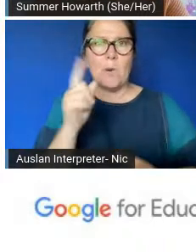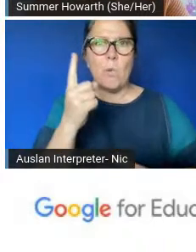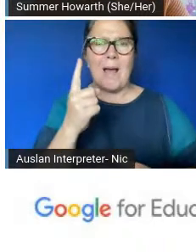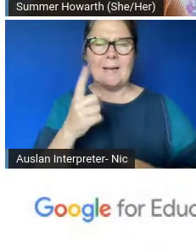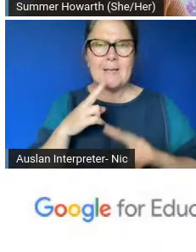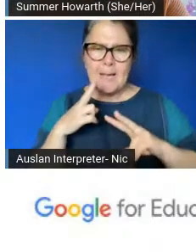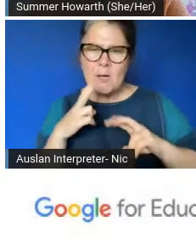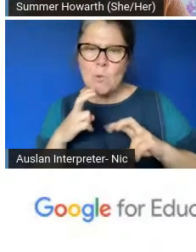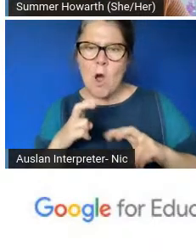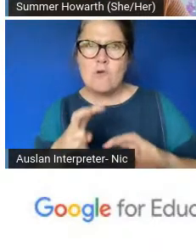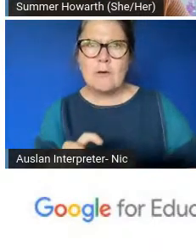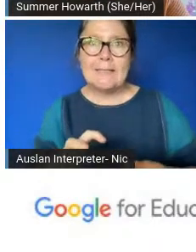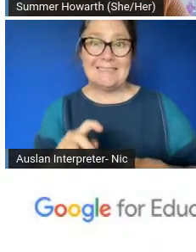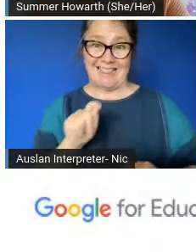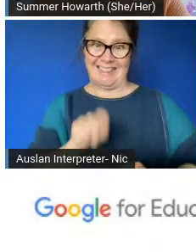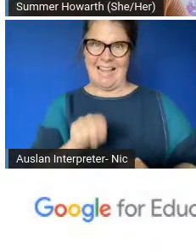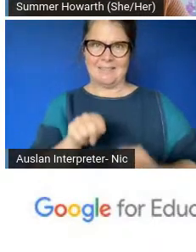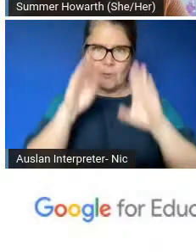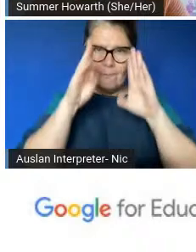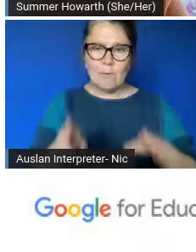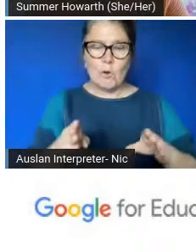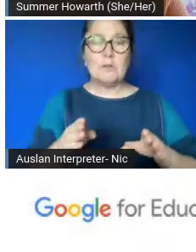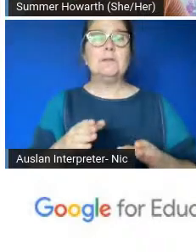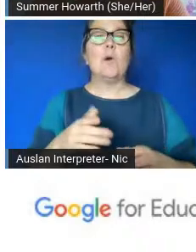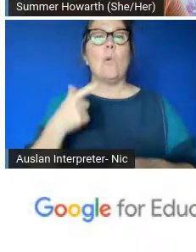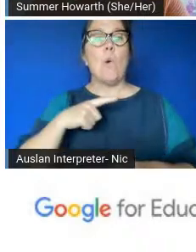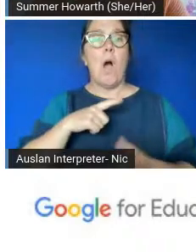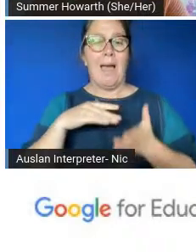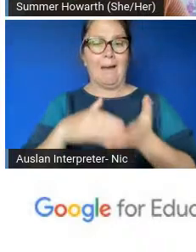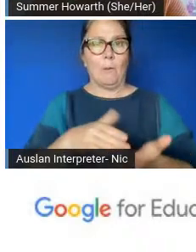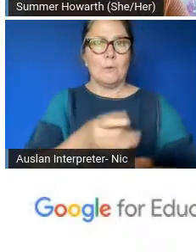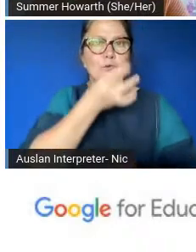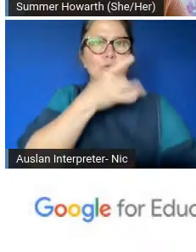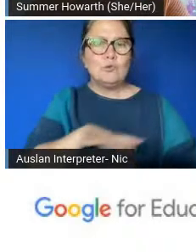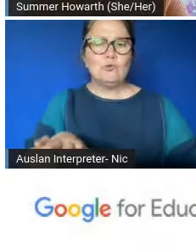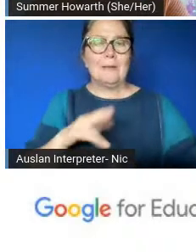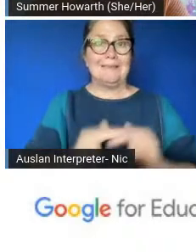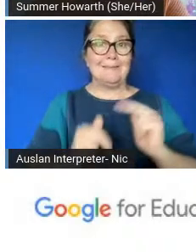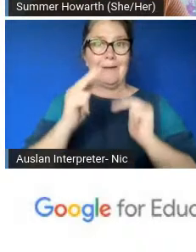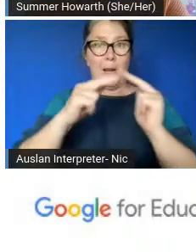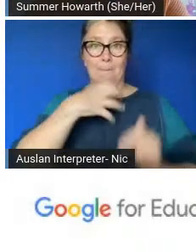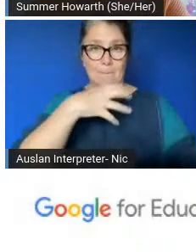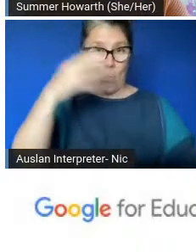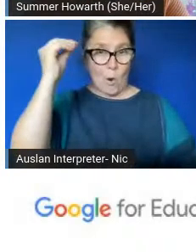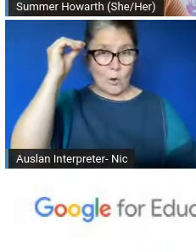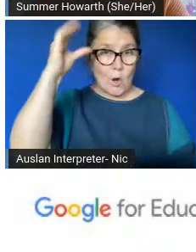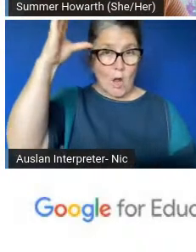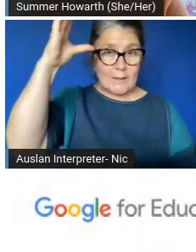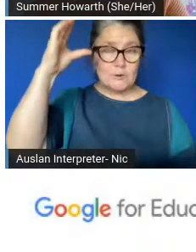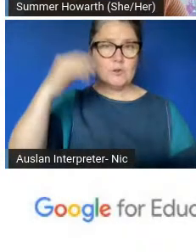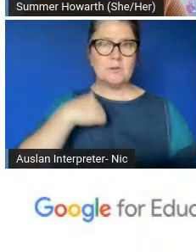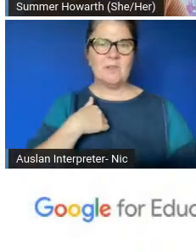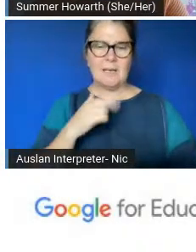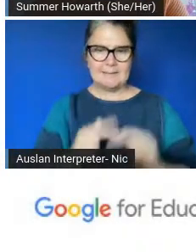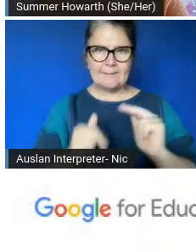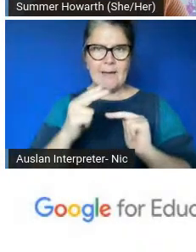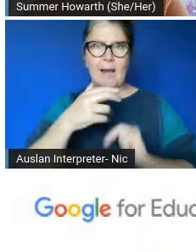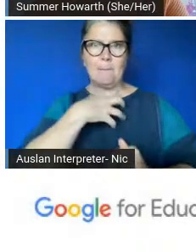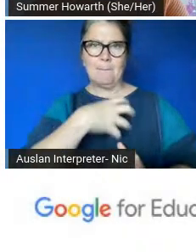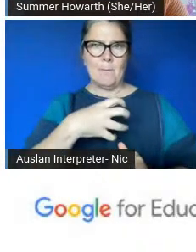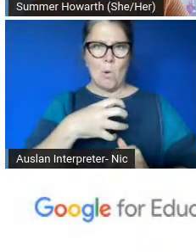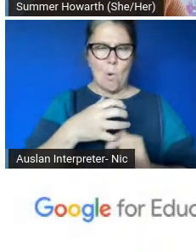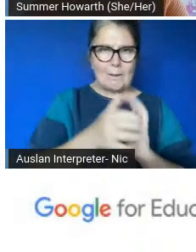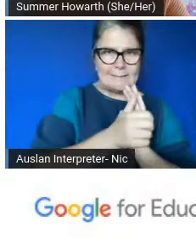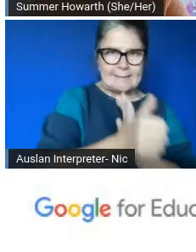of children getting more knowledge, developing more mindsets, practicing more skills,